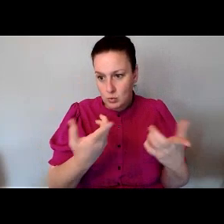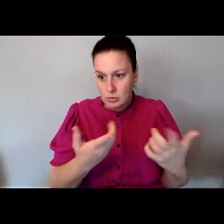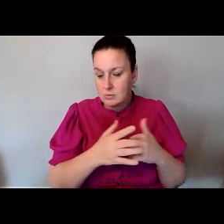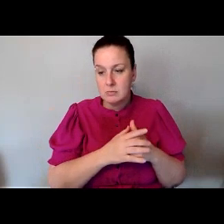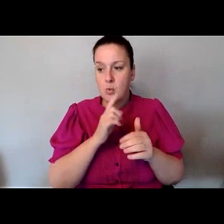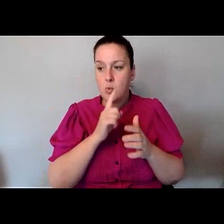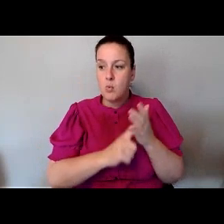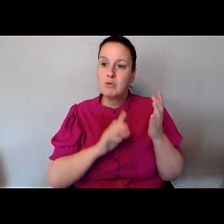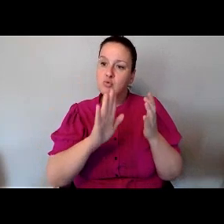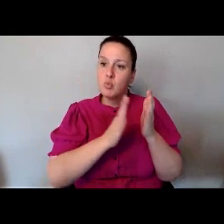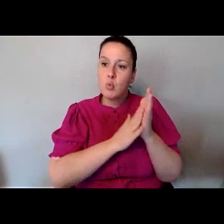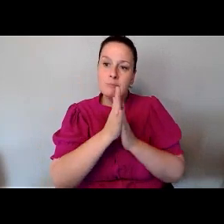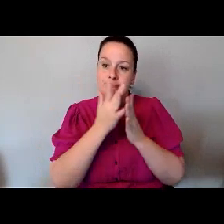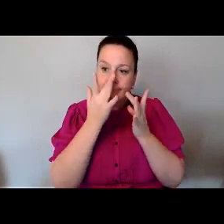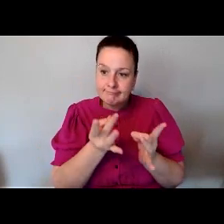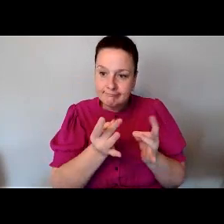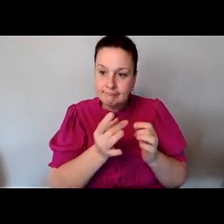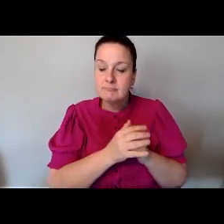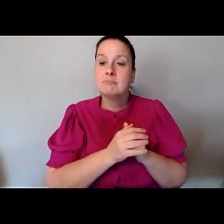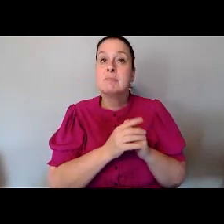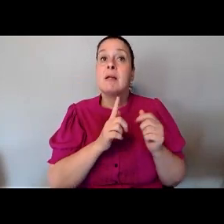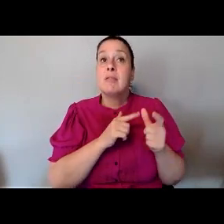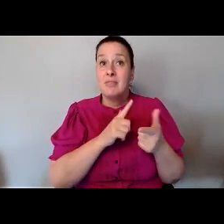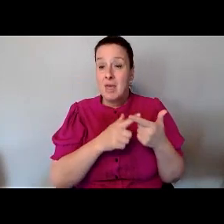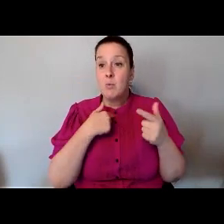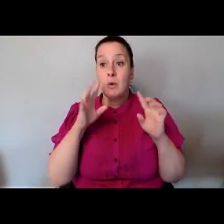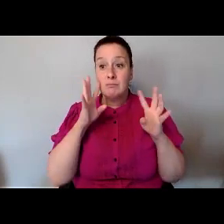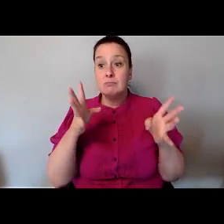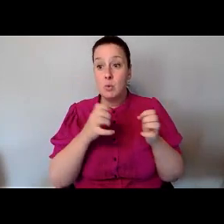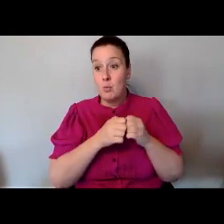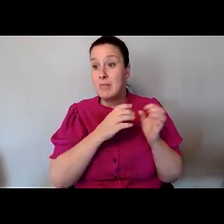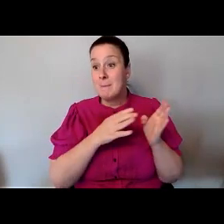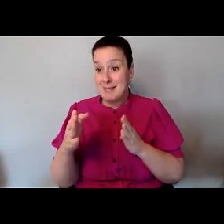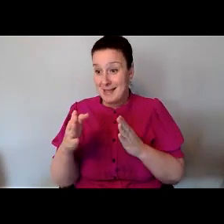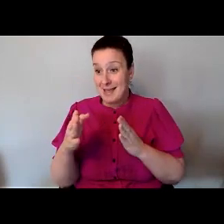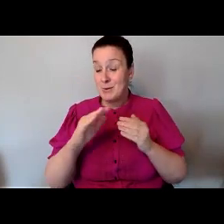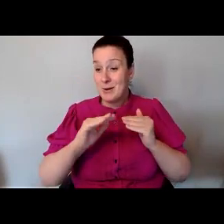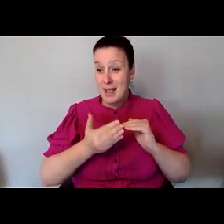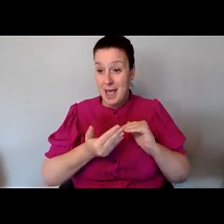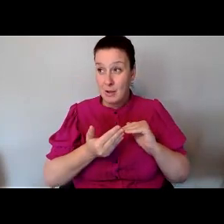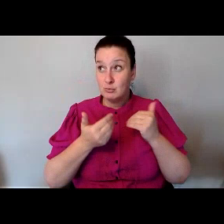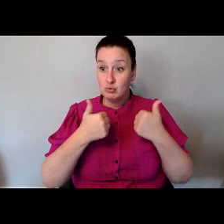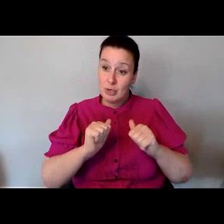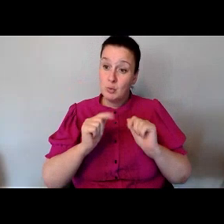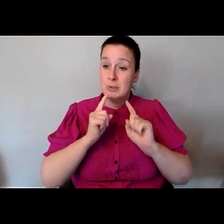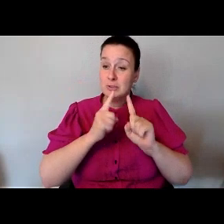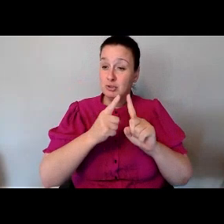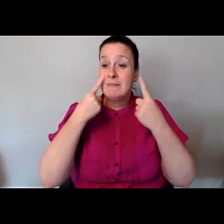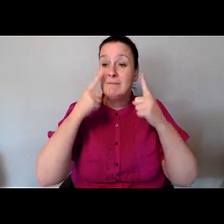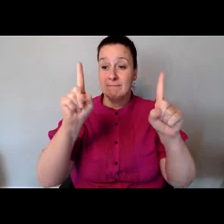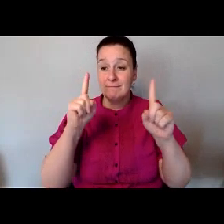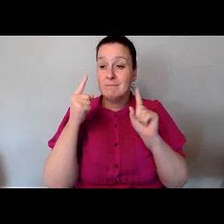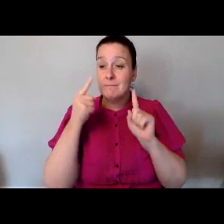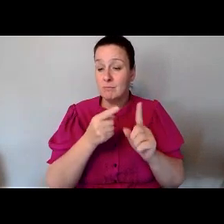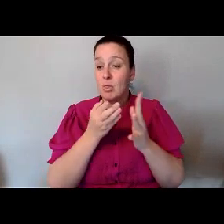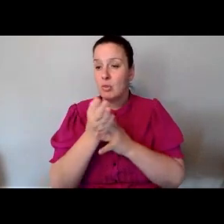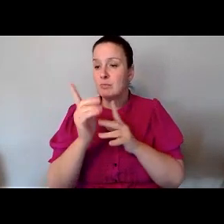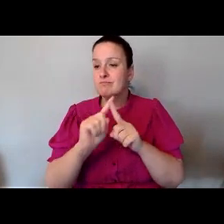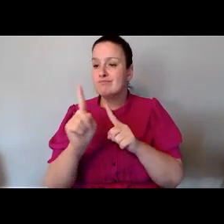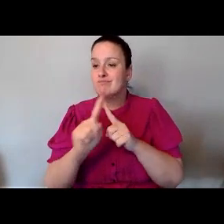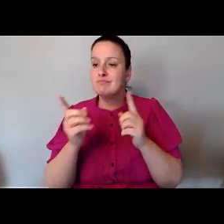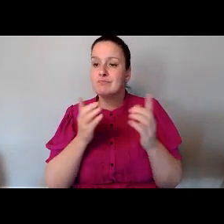your interests, and then we're going to come up with a plan on how to try to achieve those goals through services. We